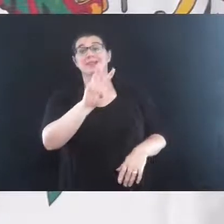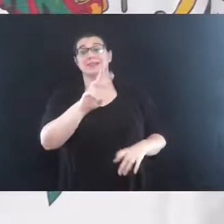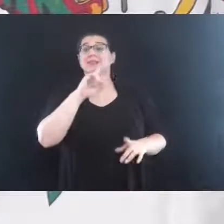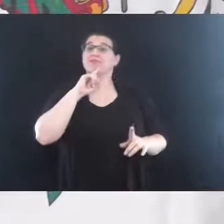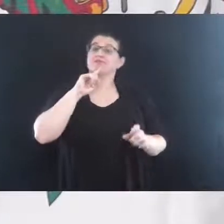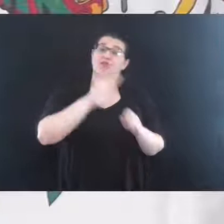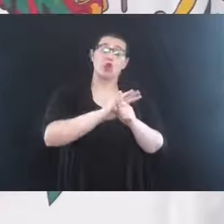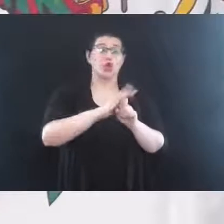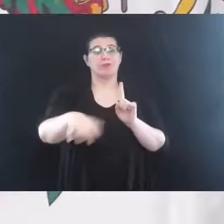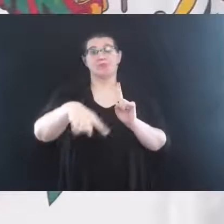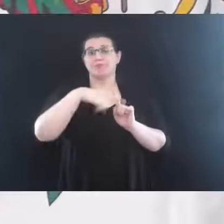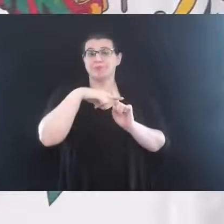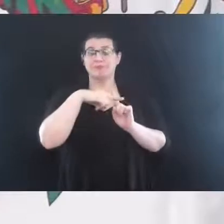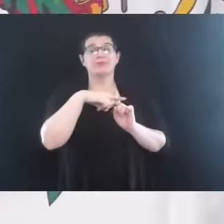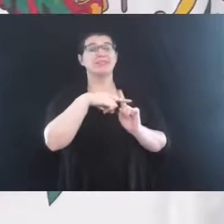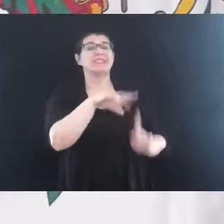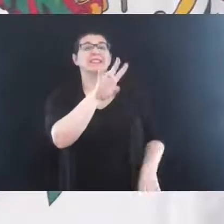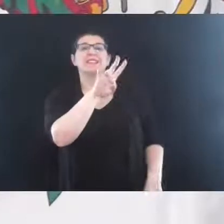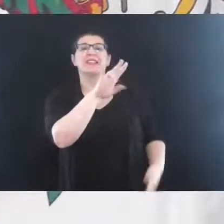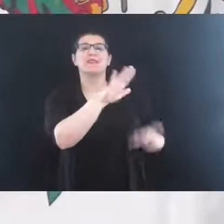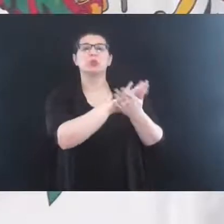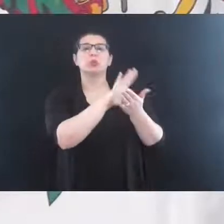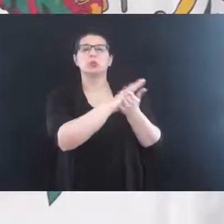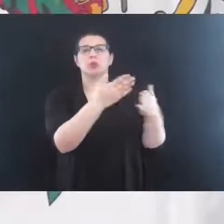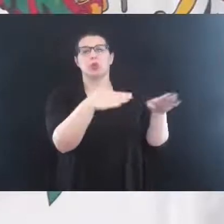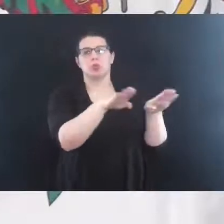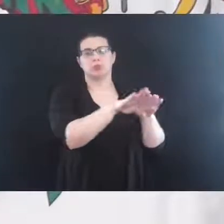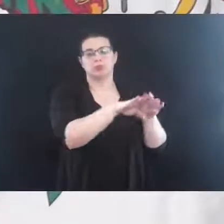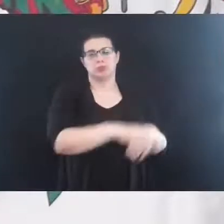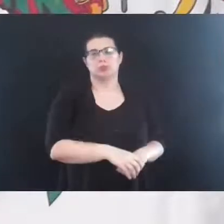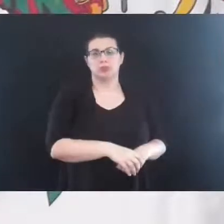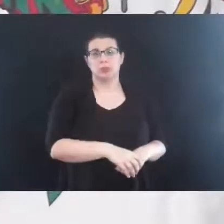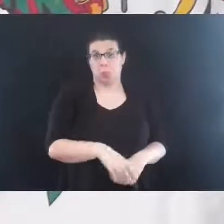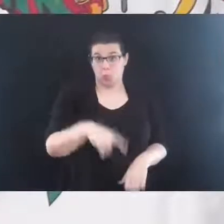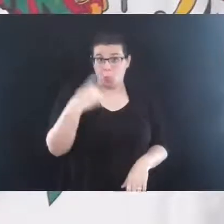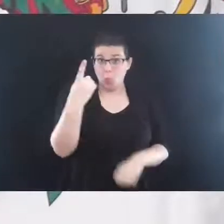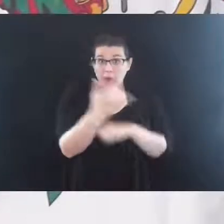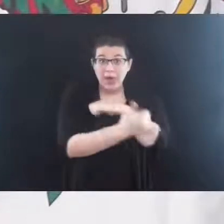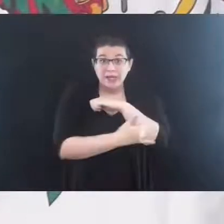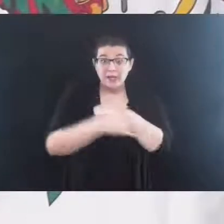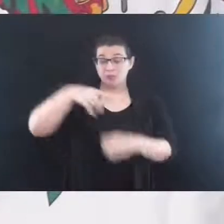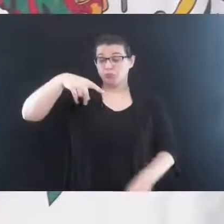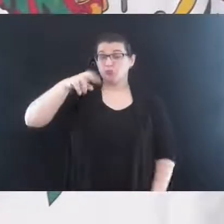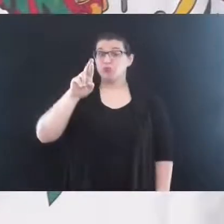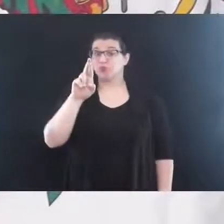cases. 7 schools are closed. 1 county completely, that's Preston.